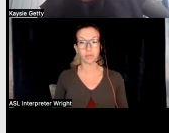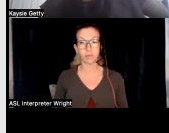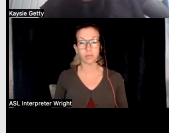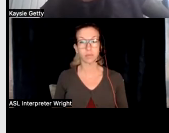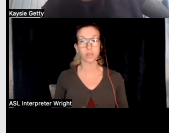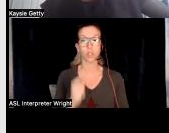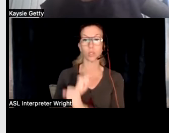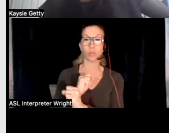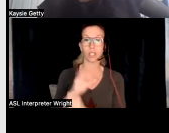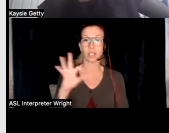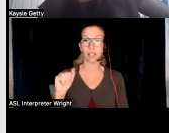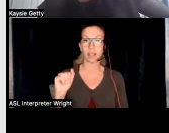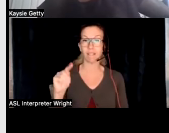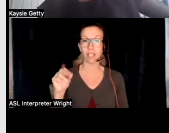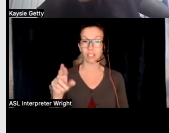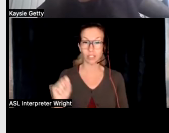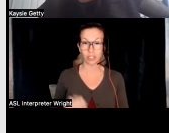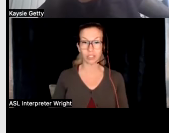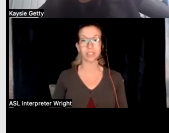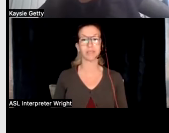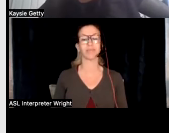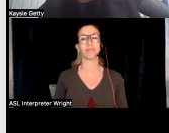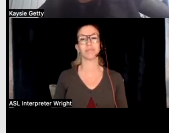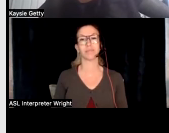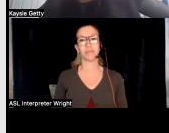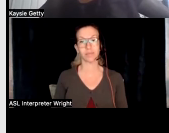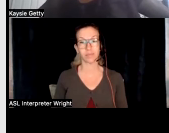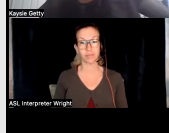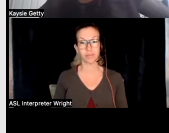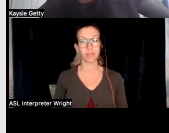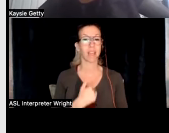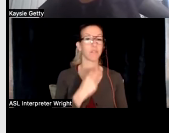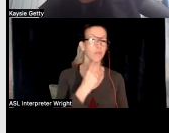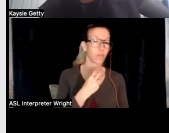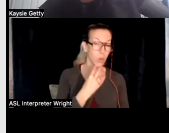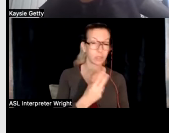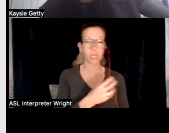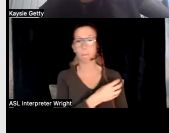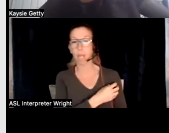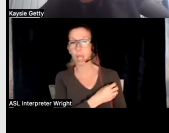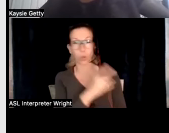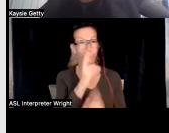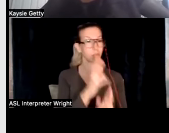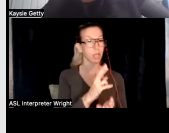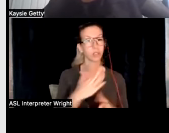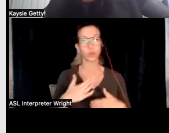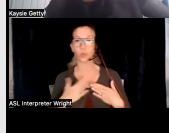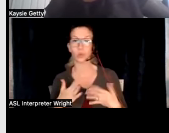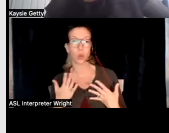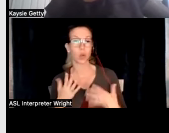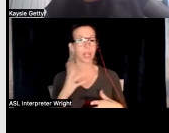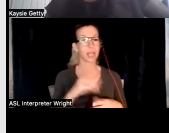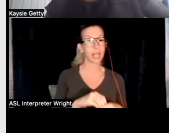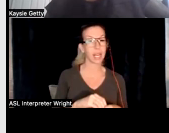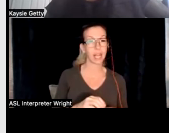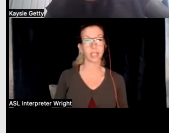Protective factors, yay, we're already there with Melody. Having a voice, power, respect, joy, engaged, a